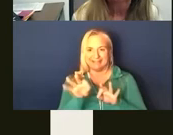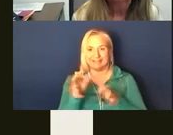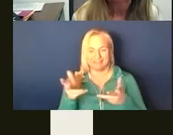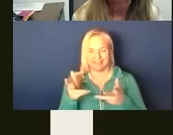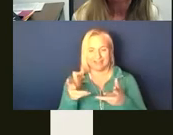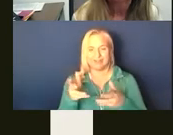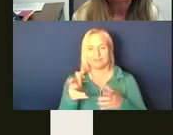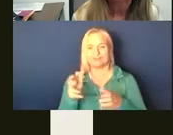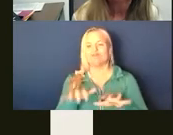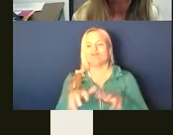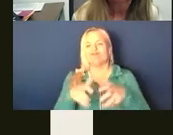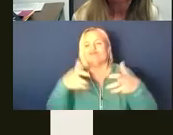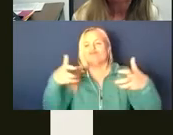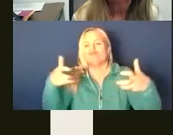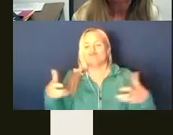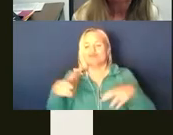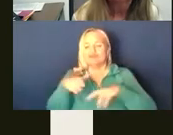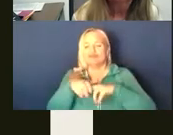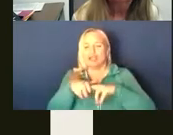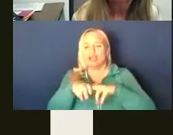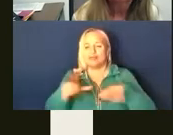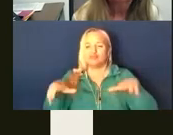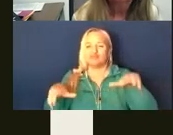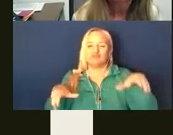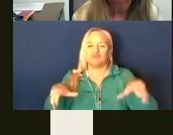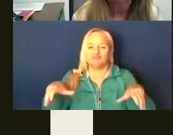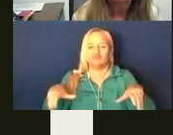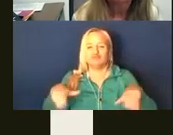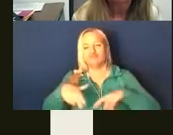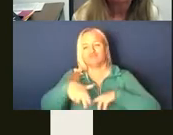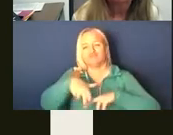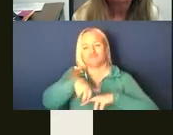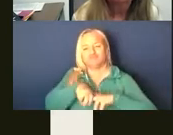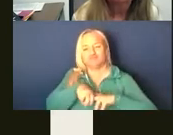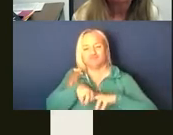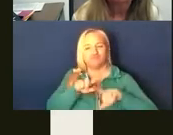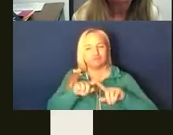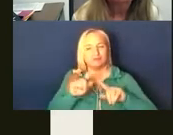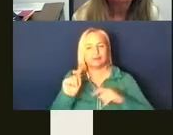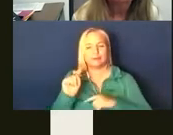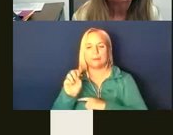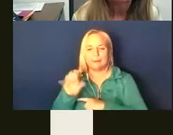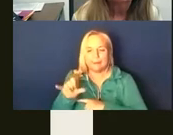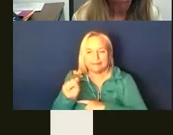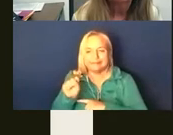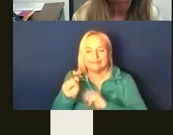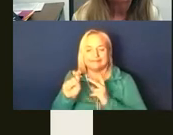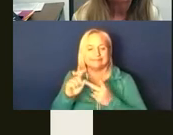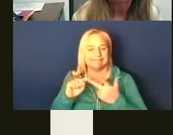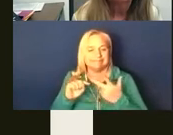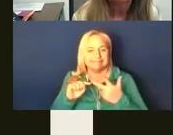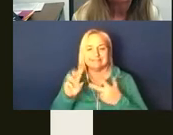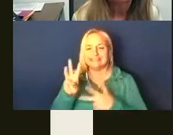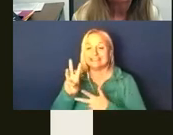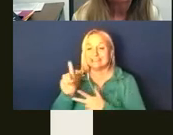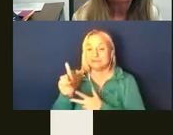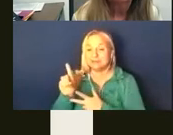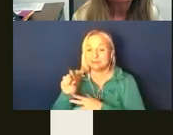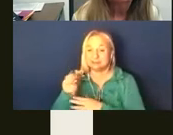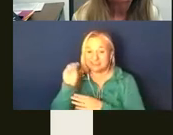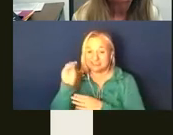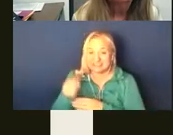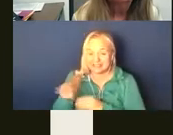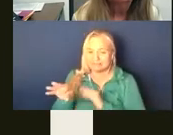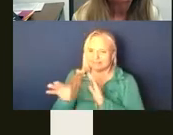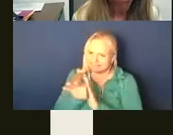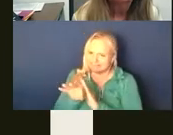the overstuffed chair and had different toys. And there were 61% of visitors that selected that area. And again,